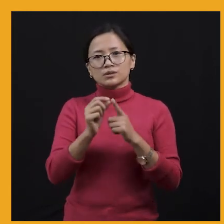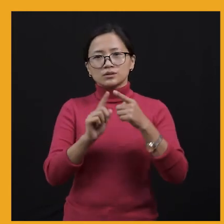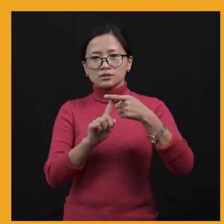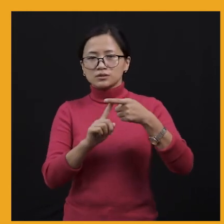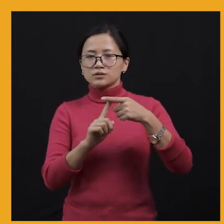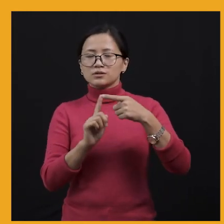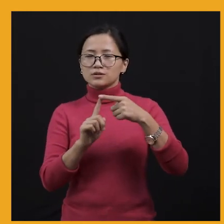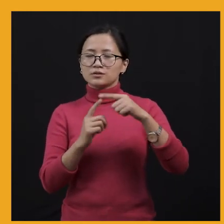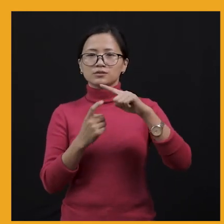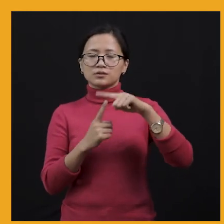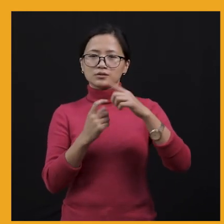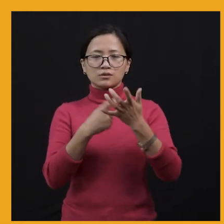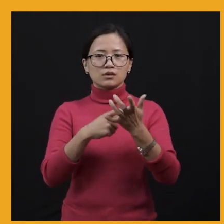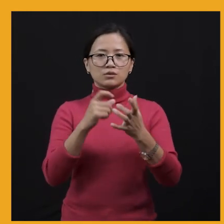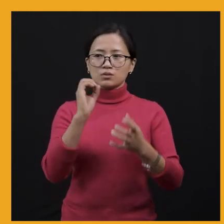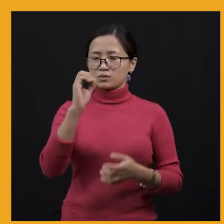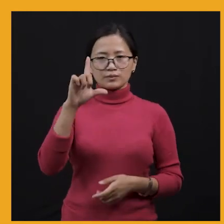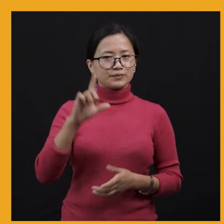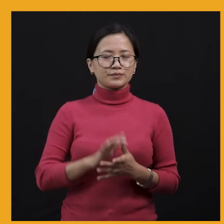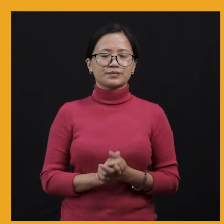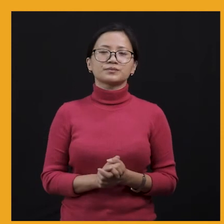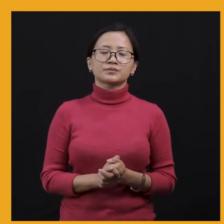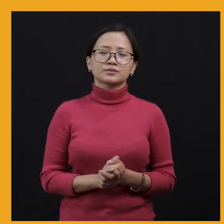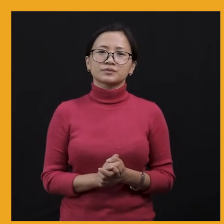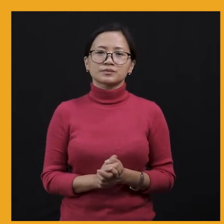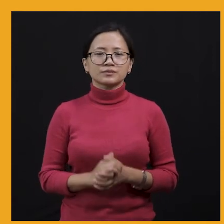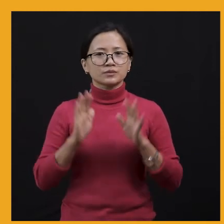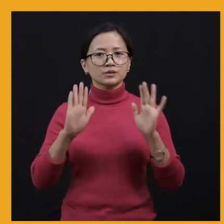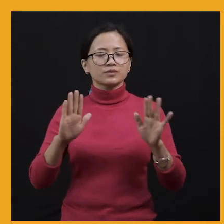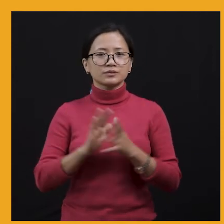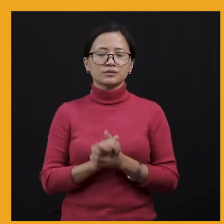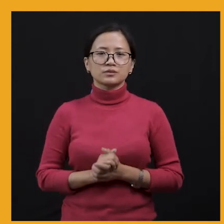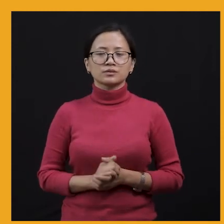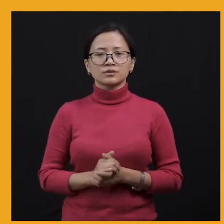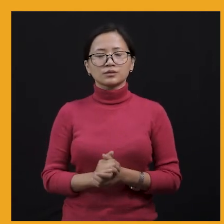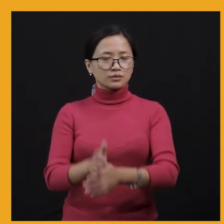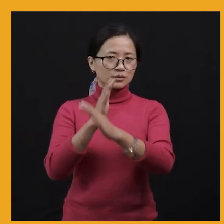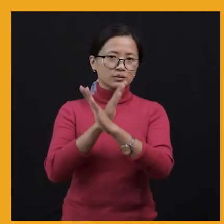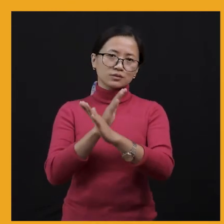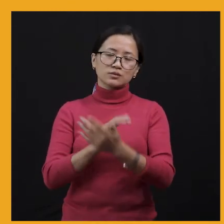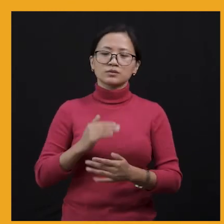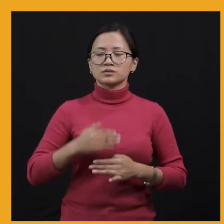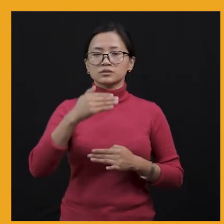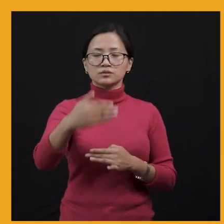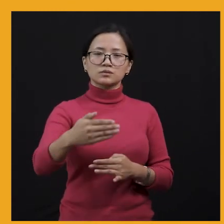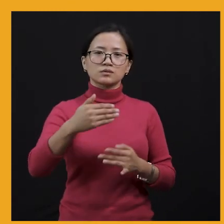since there are many non-renewable resources, so we have to protect and take a